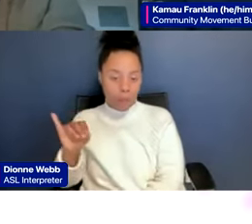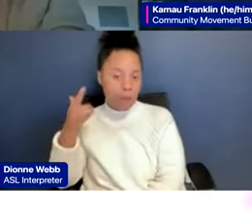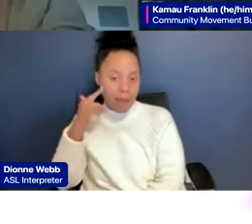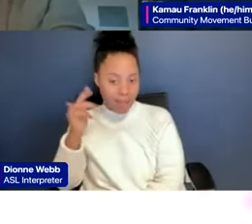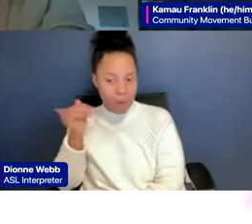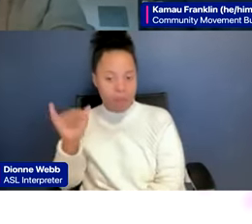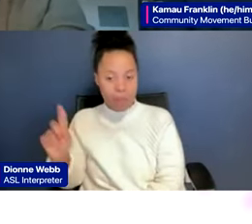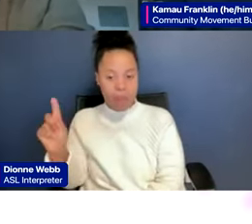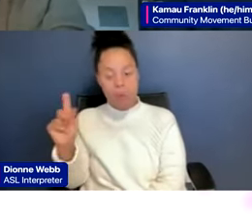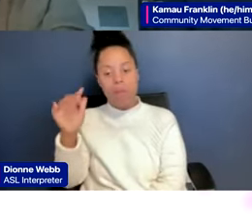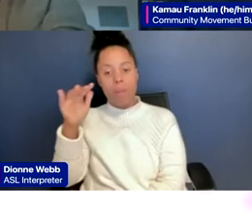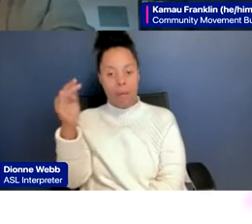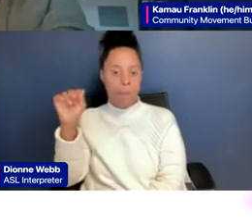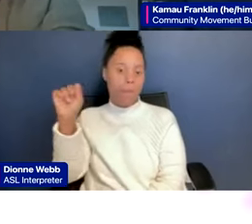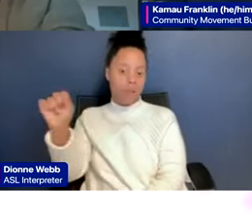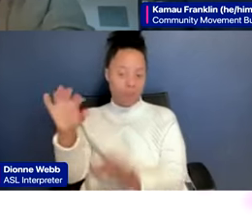was.